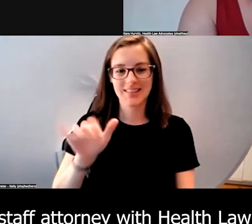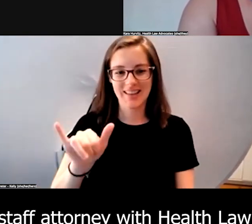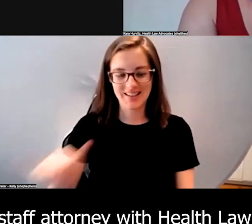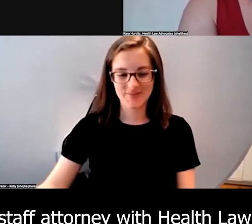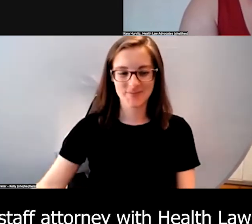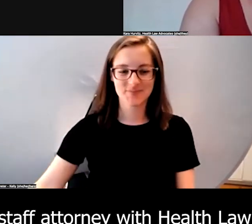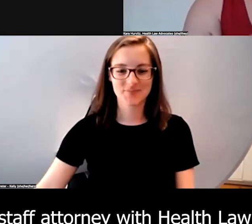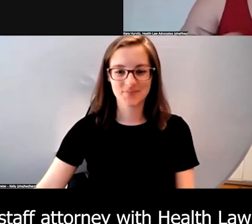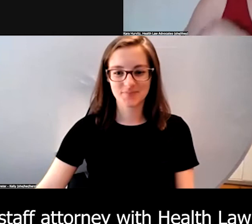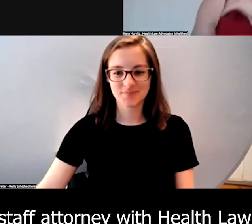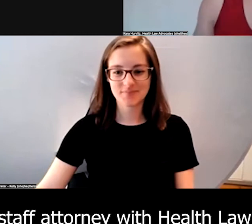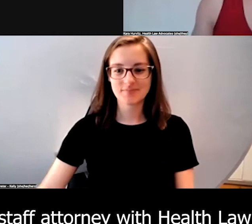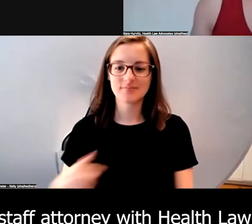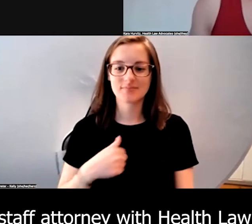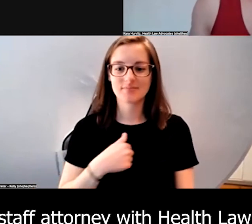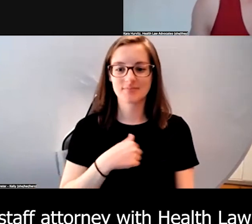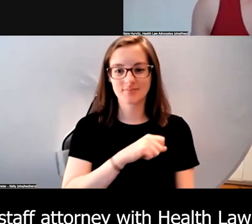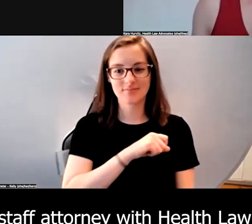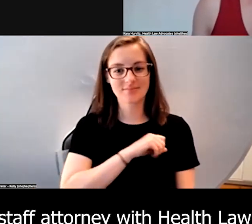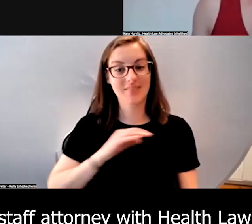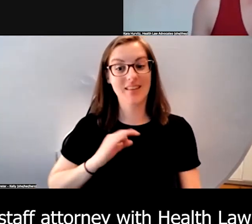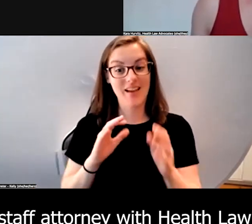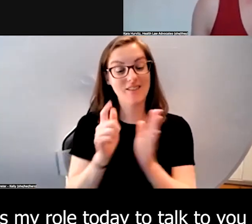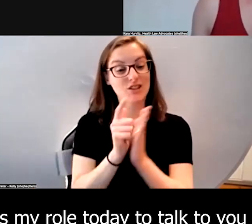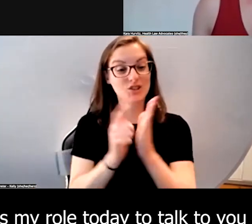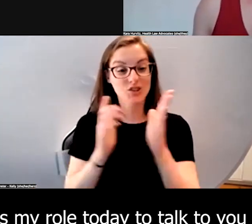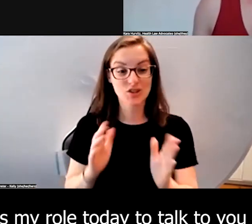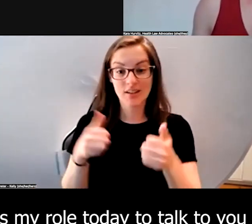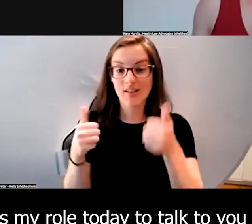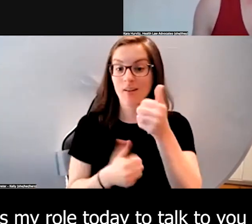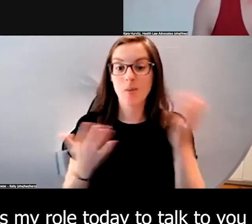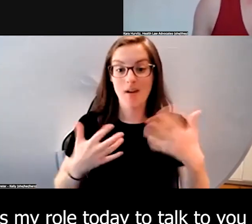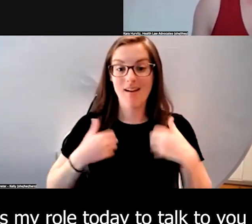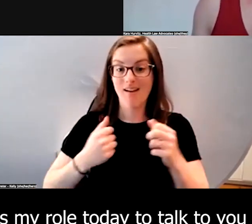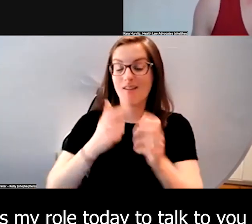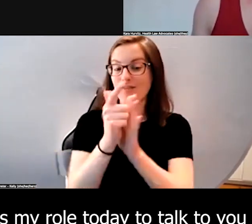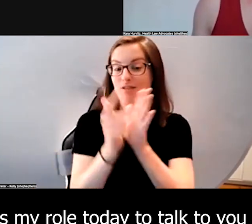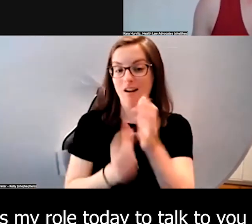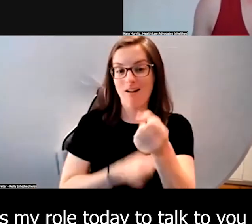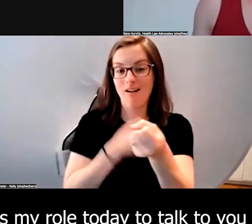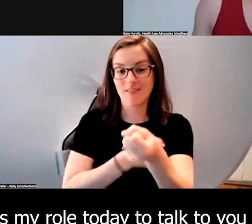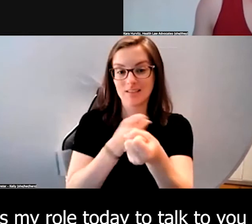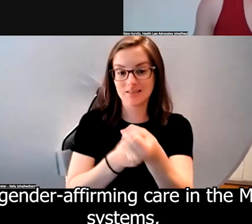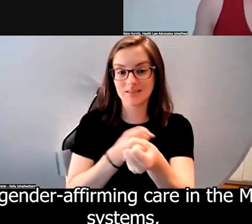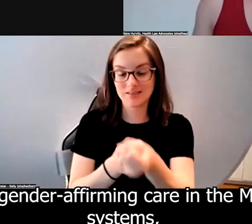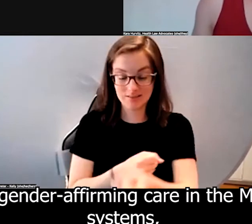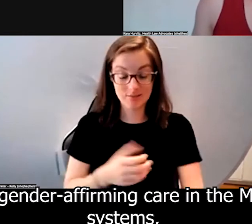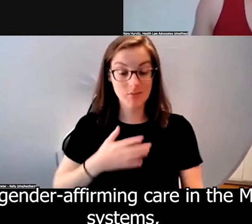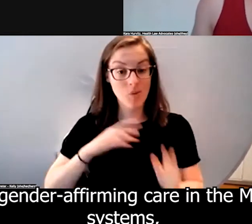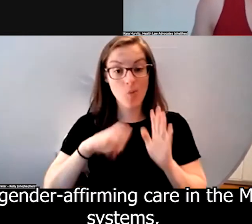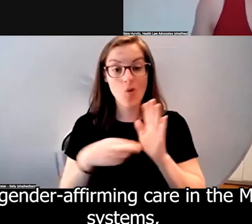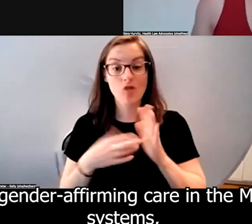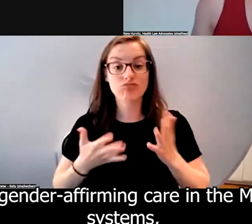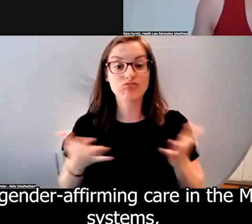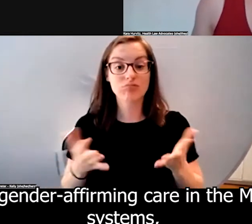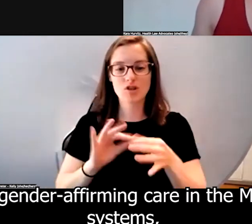And I am a staff attorney with Health Law Advocates. And it's my role today to talk to you about accessing